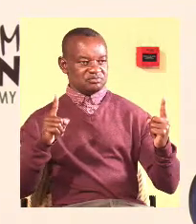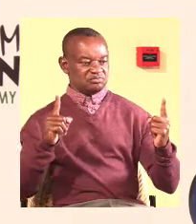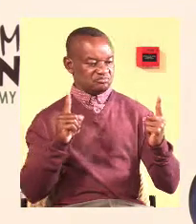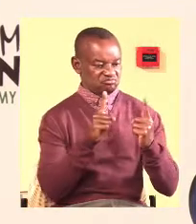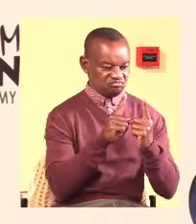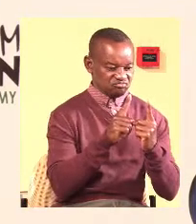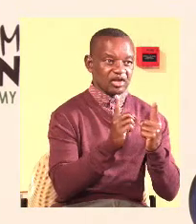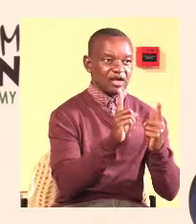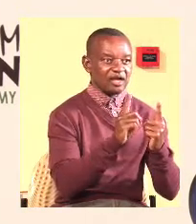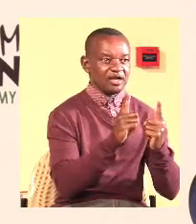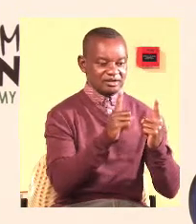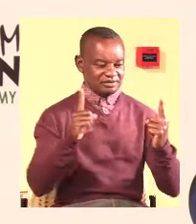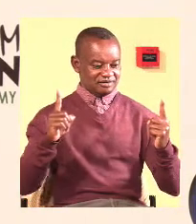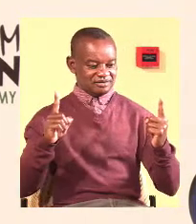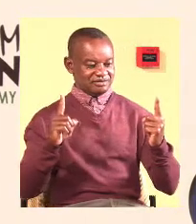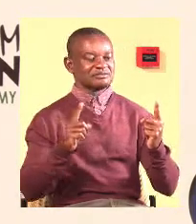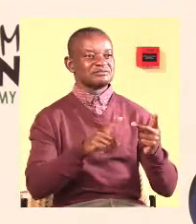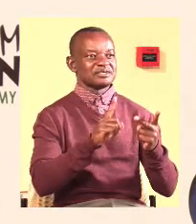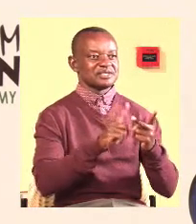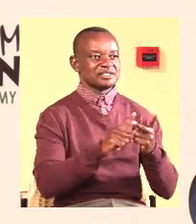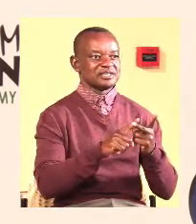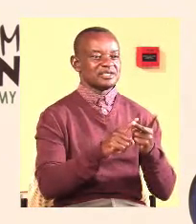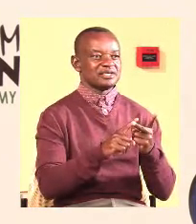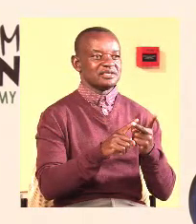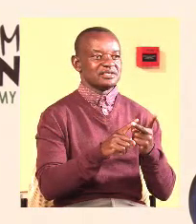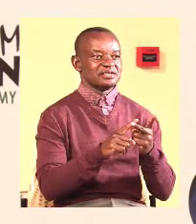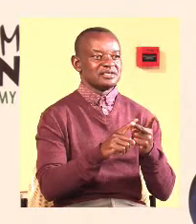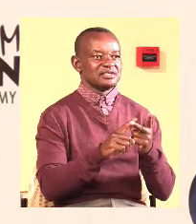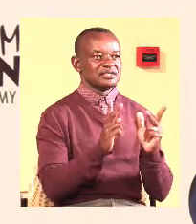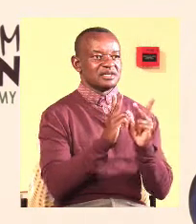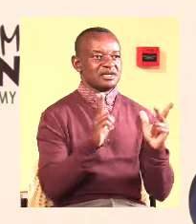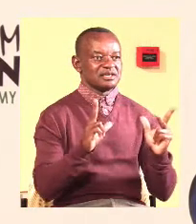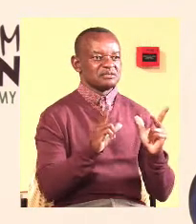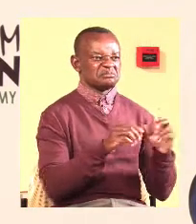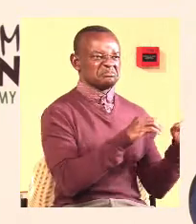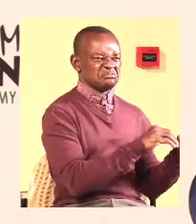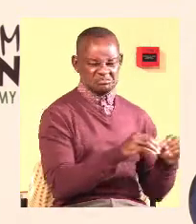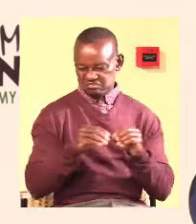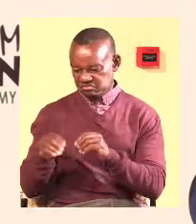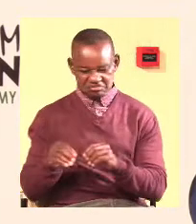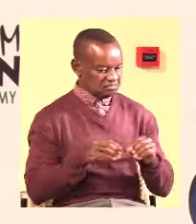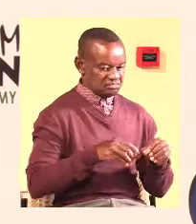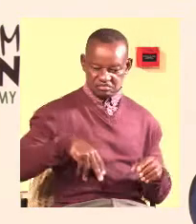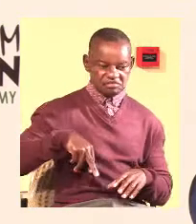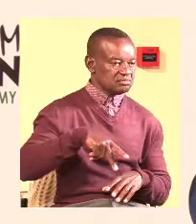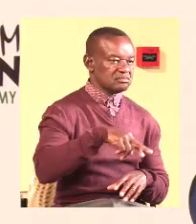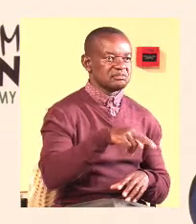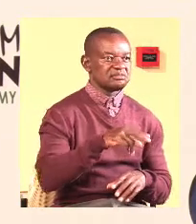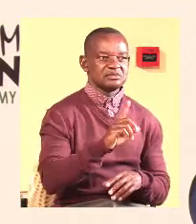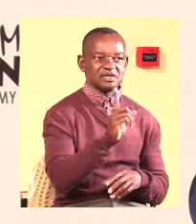of course, mass gatherings are also not needed.